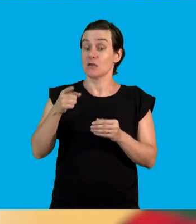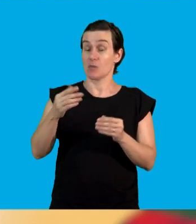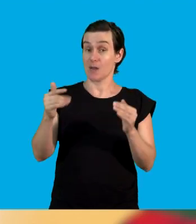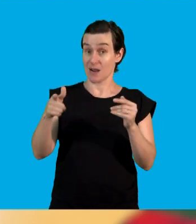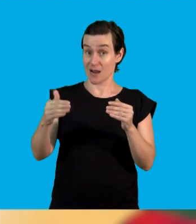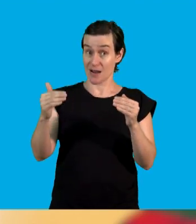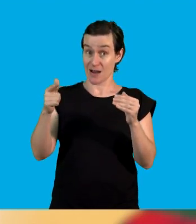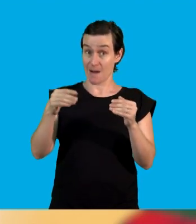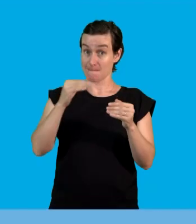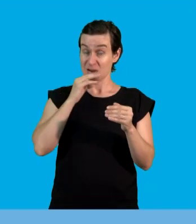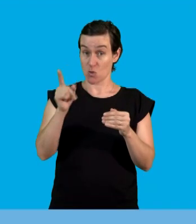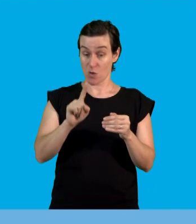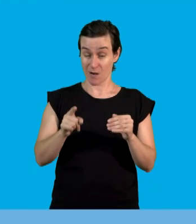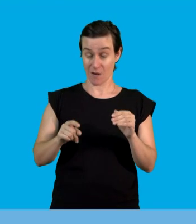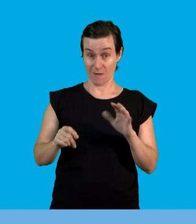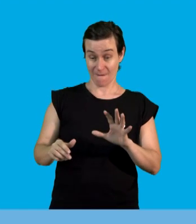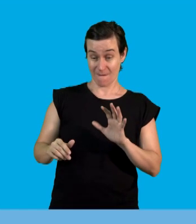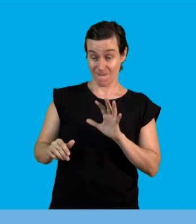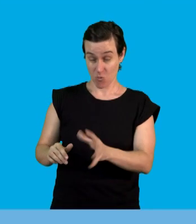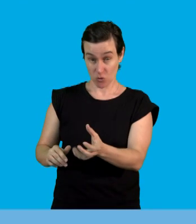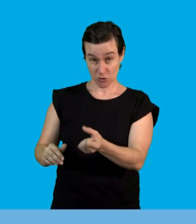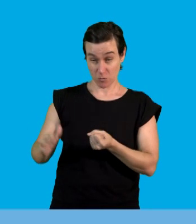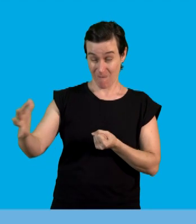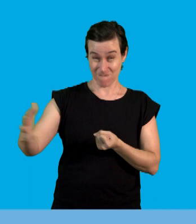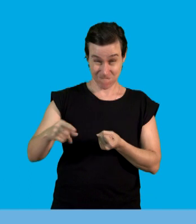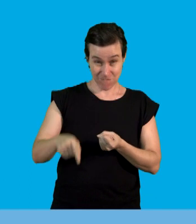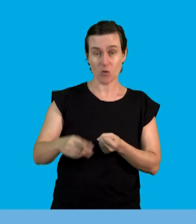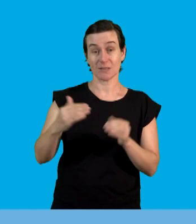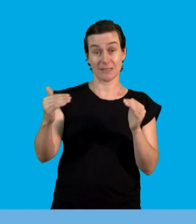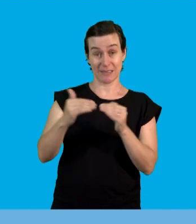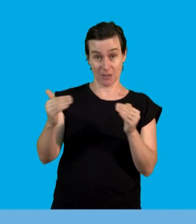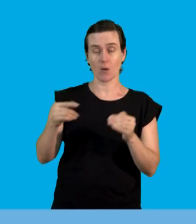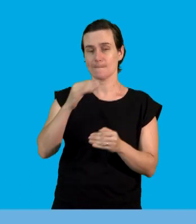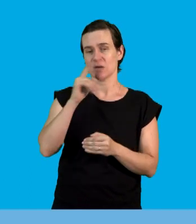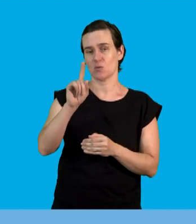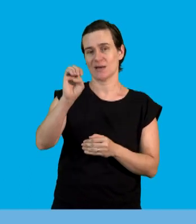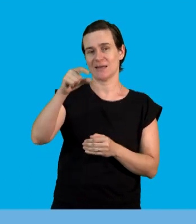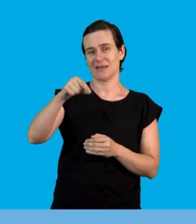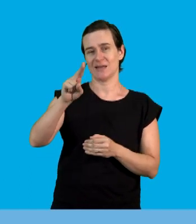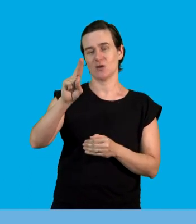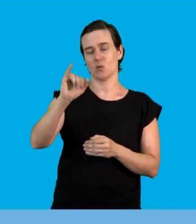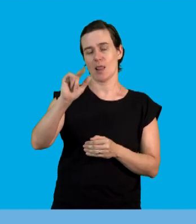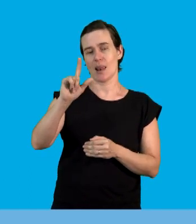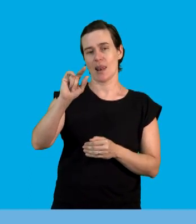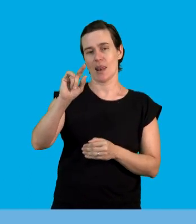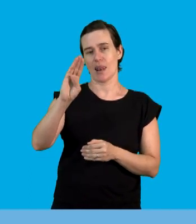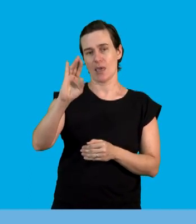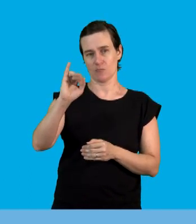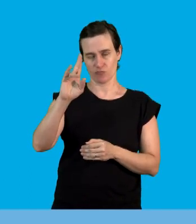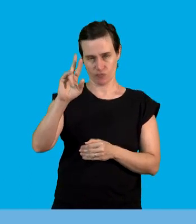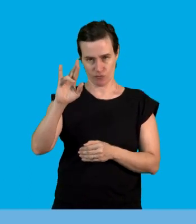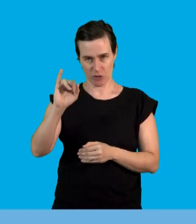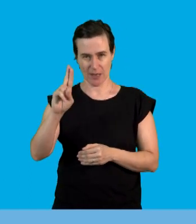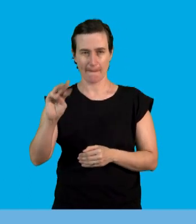other out. So in that case, those two forces are going to be at equilibrium. Should one of these two forces be greater than the